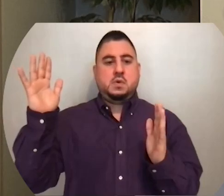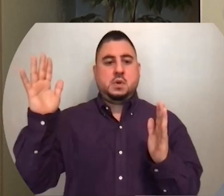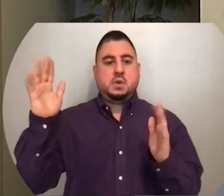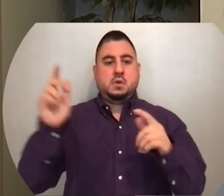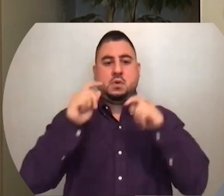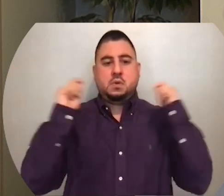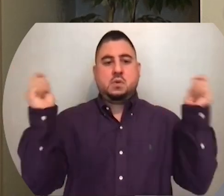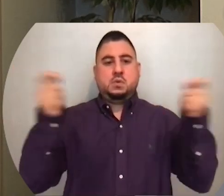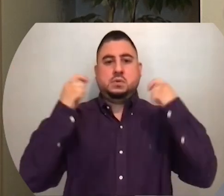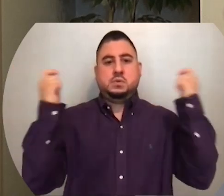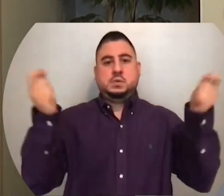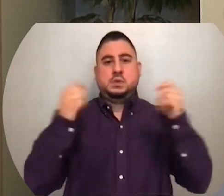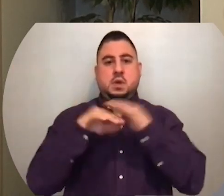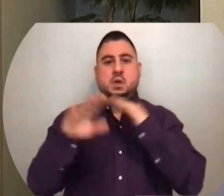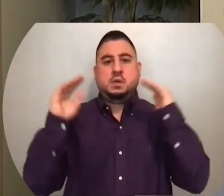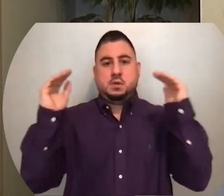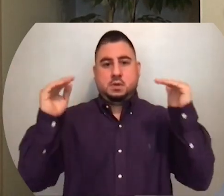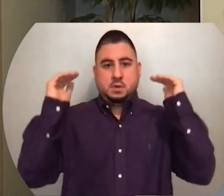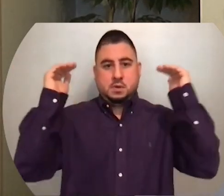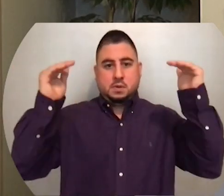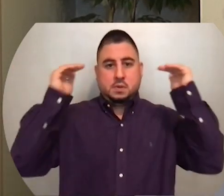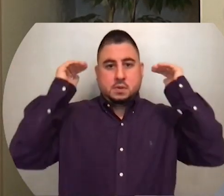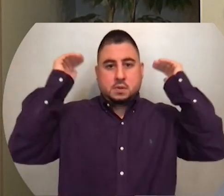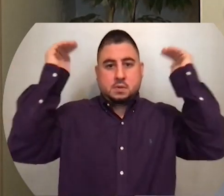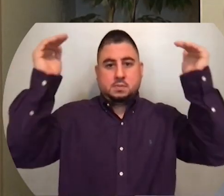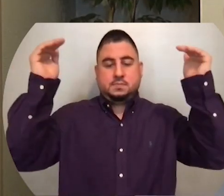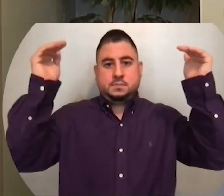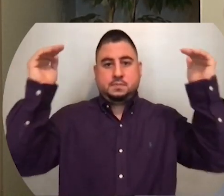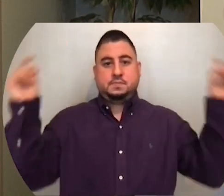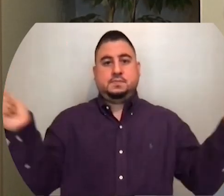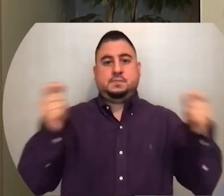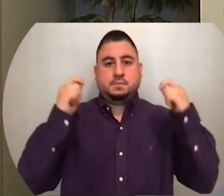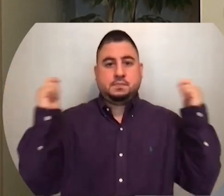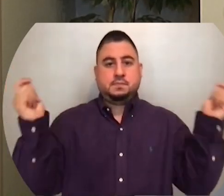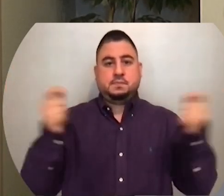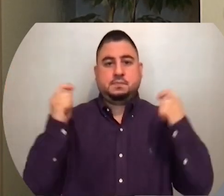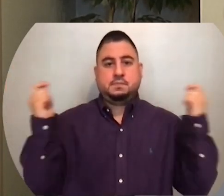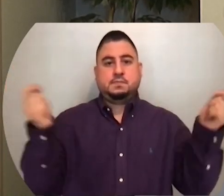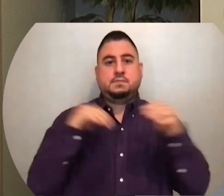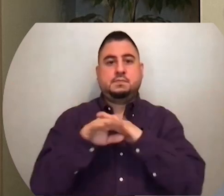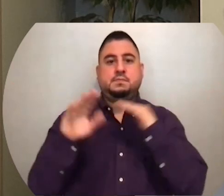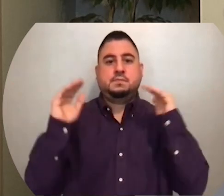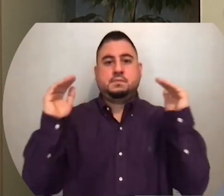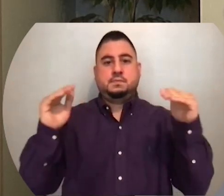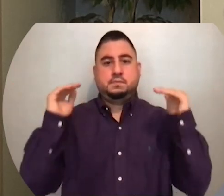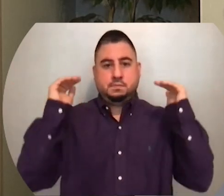glory. Hosanna in the highest.